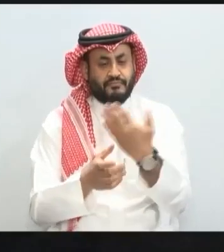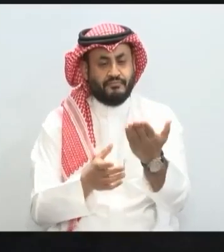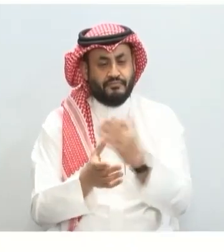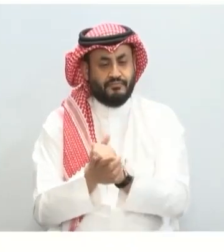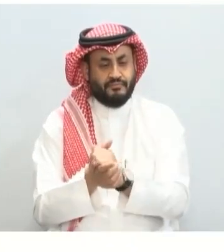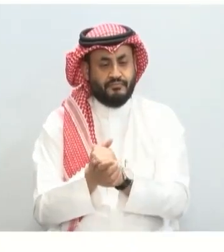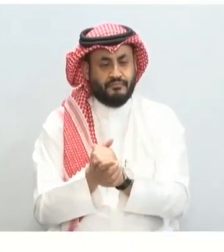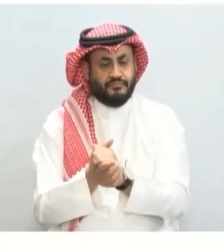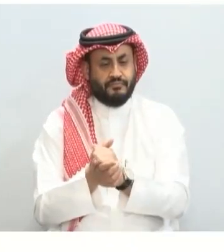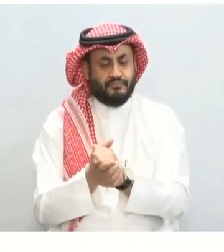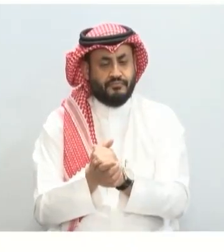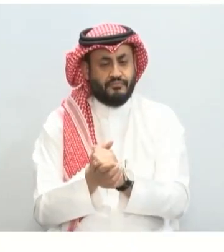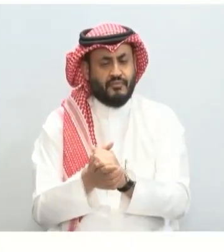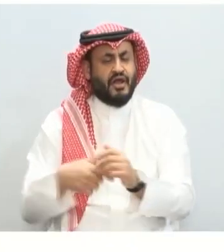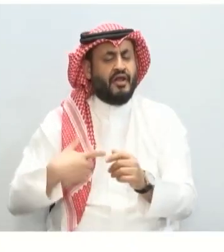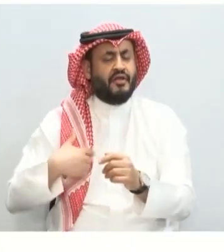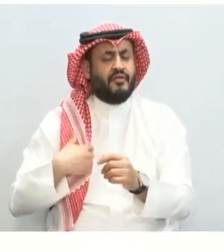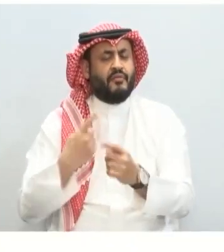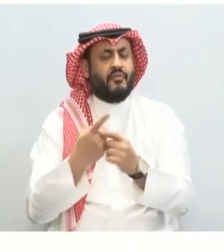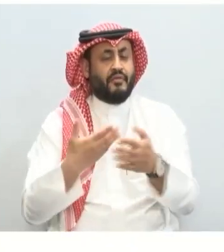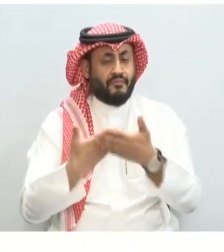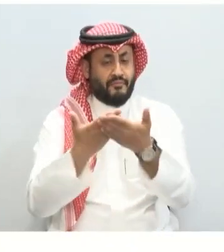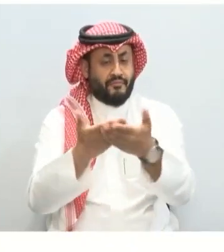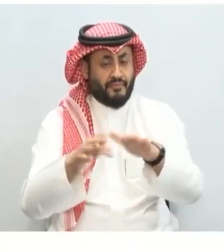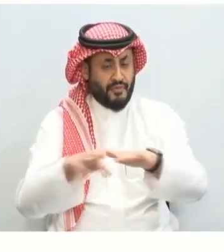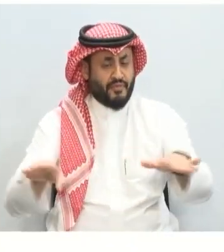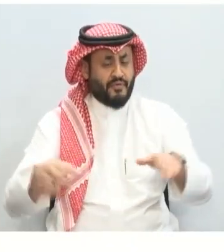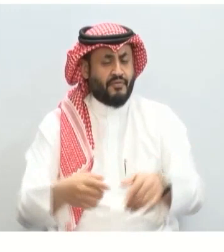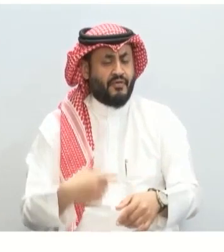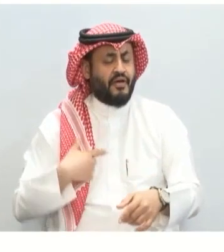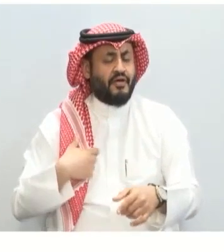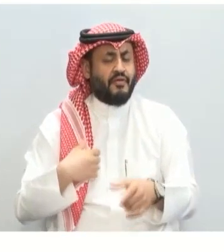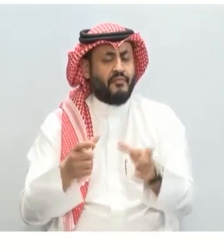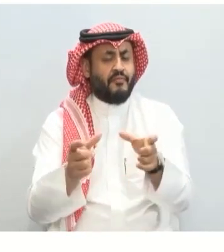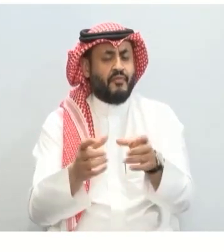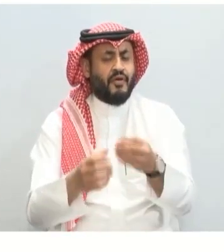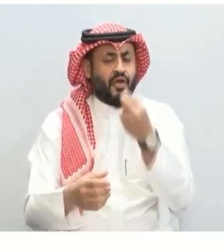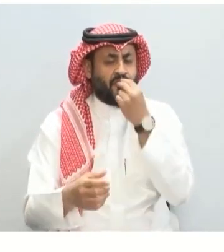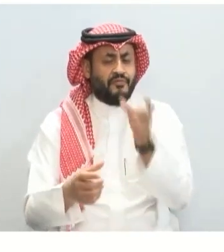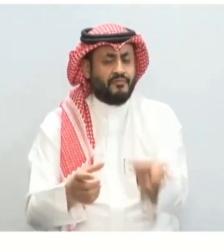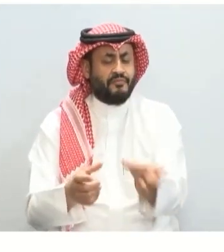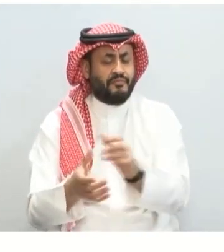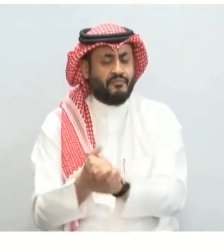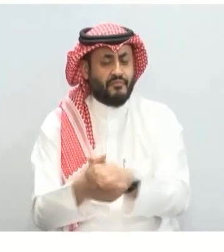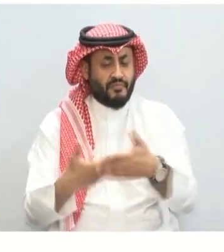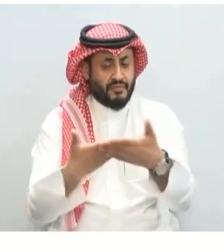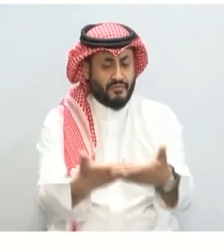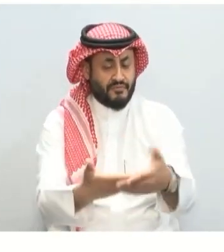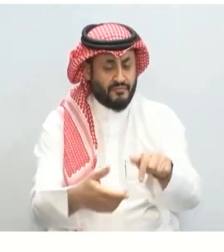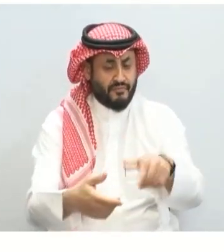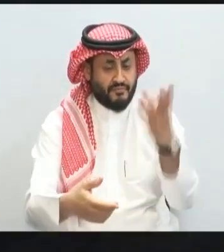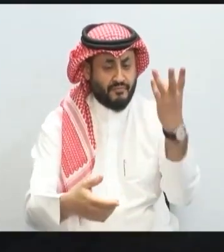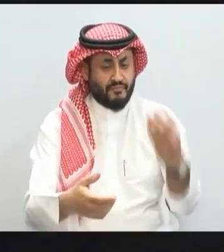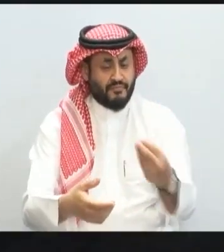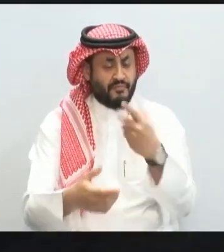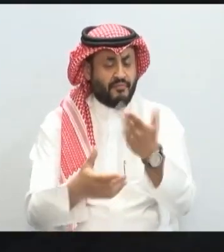So name one food that was served at the dinner. Name one food that was served.